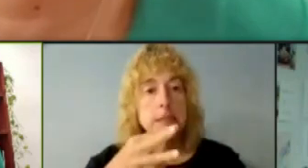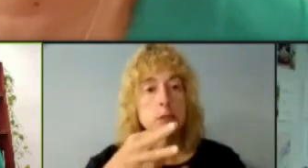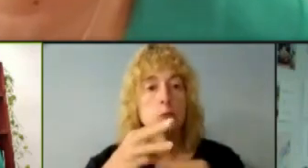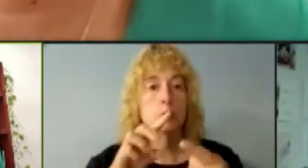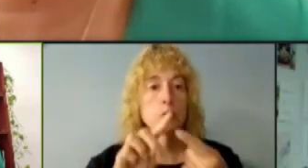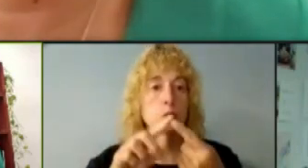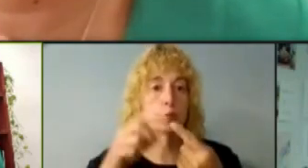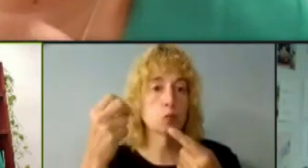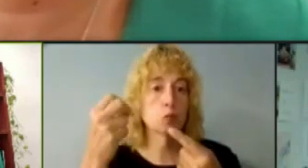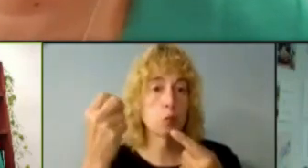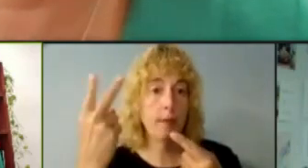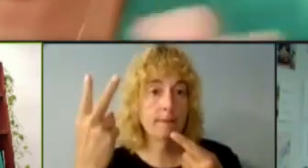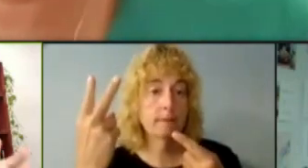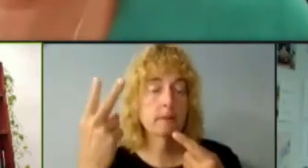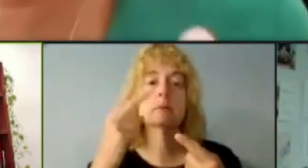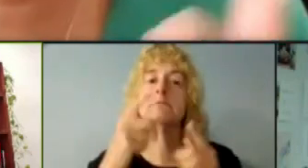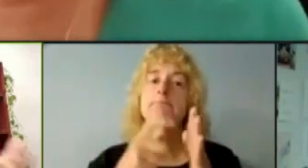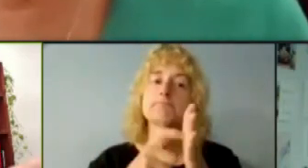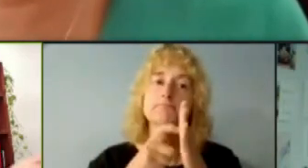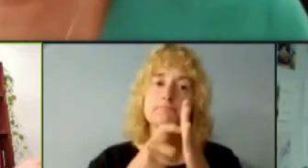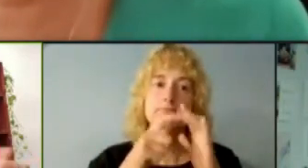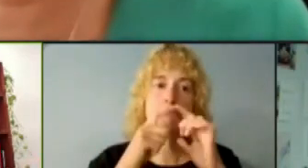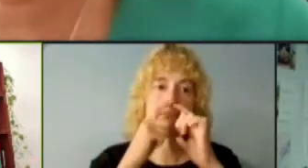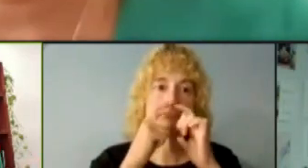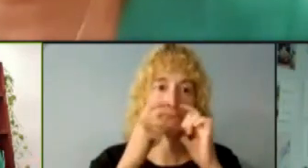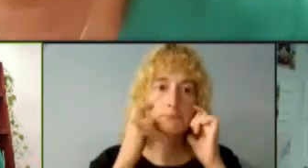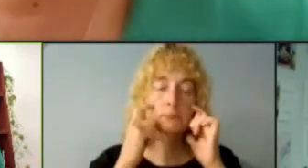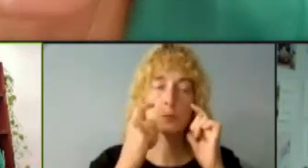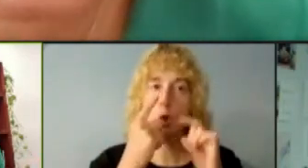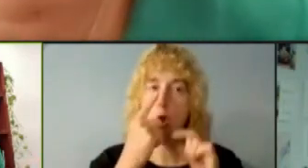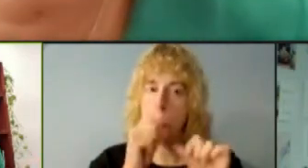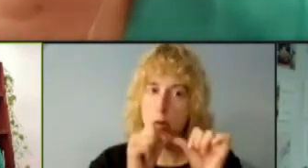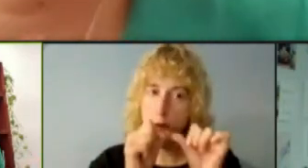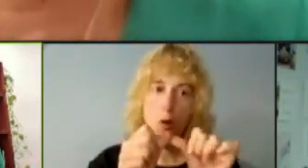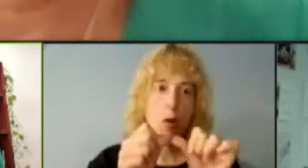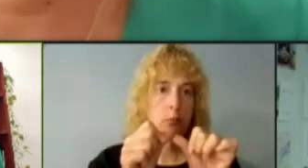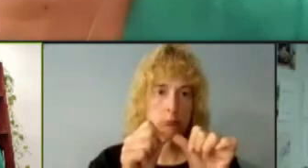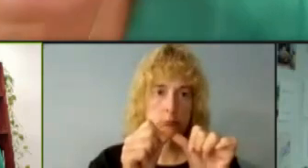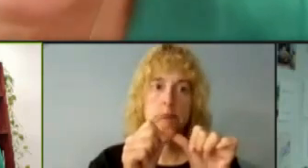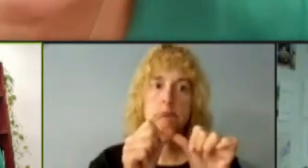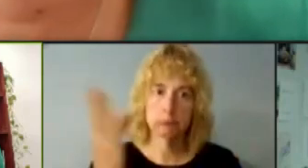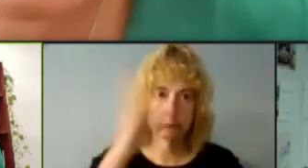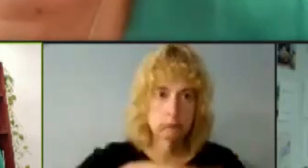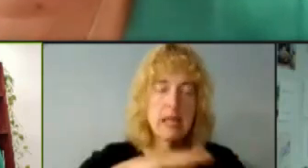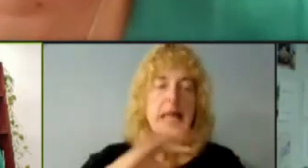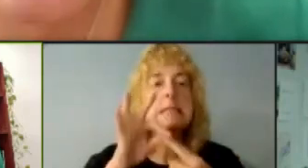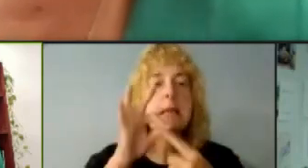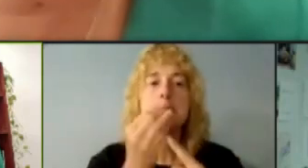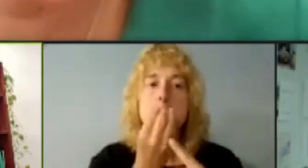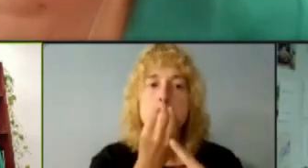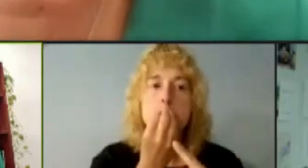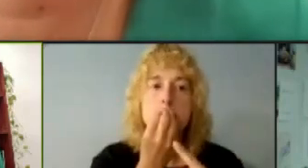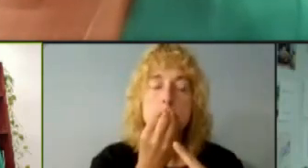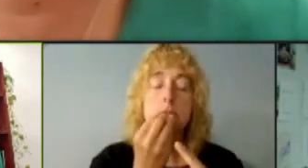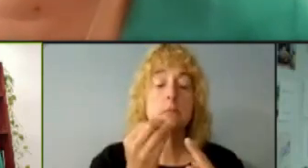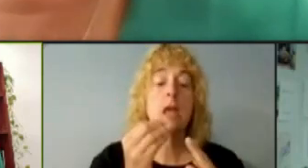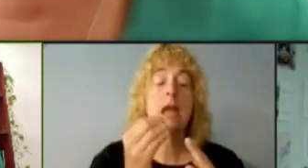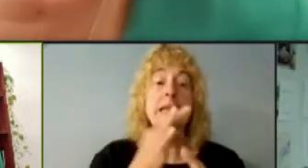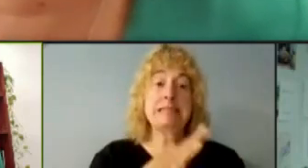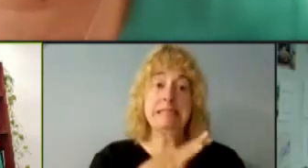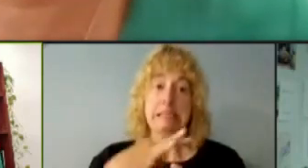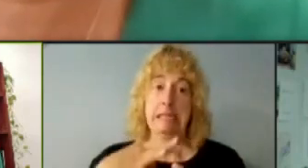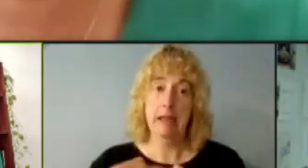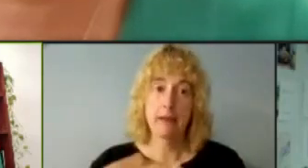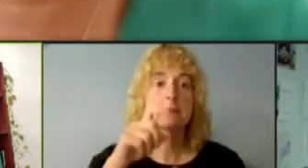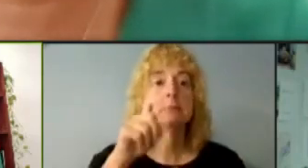your masks at all times except for eating. For staff, it's really important. Staff are required to wear their mask at all times.